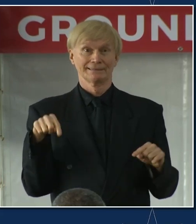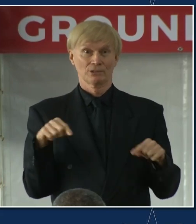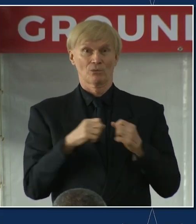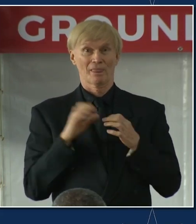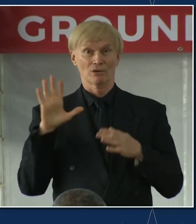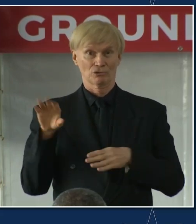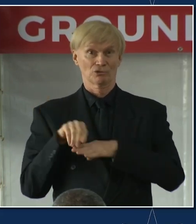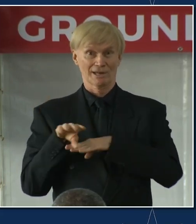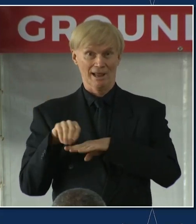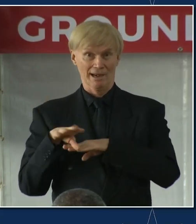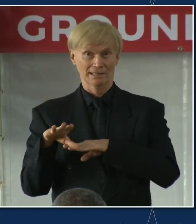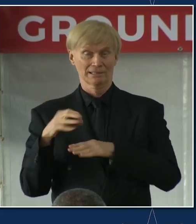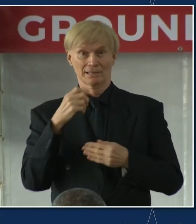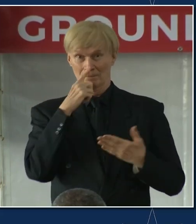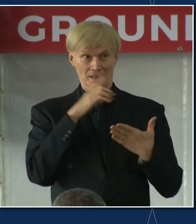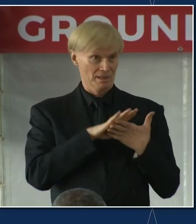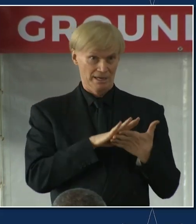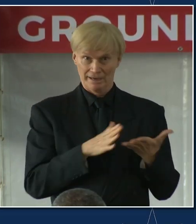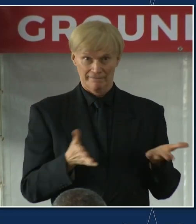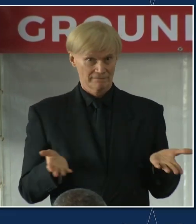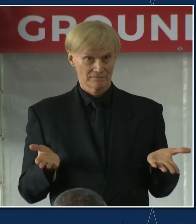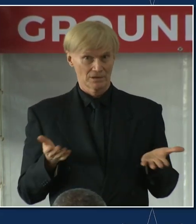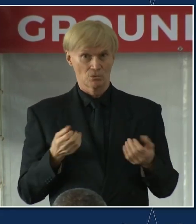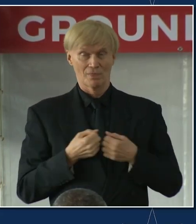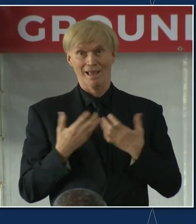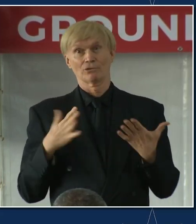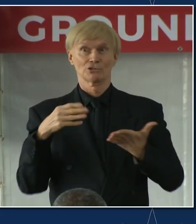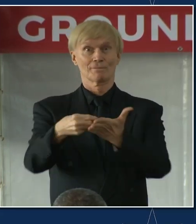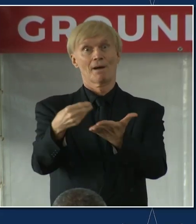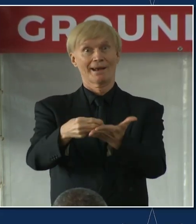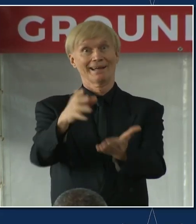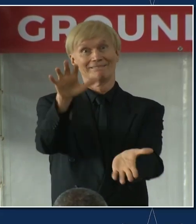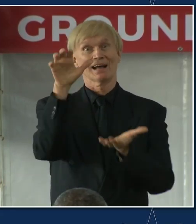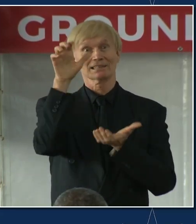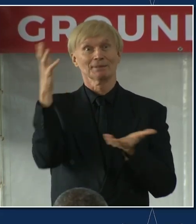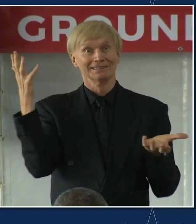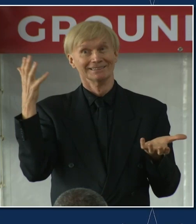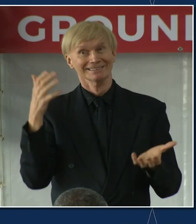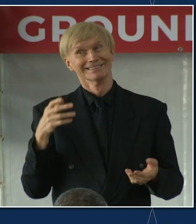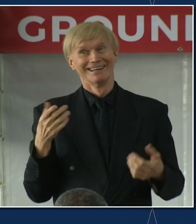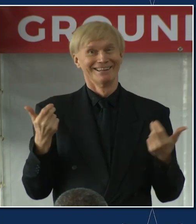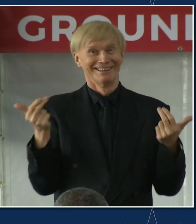your belief, certainly without your money and your investment.